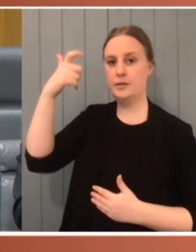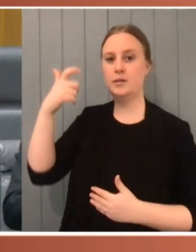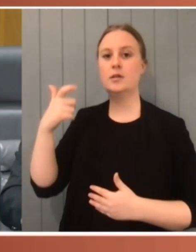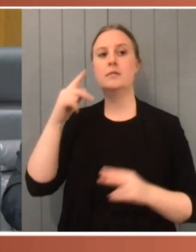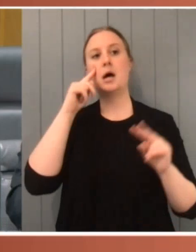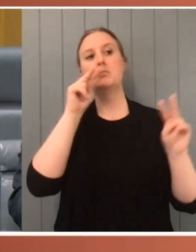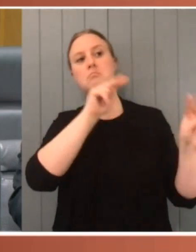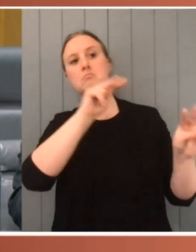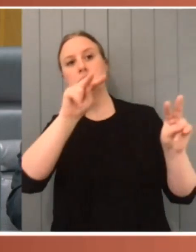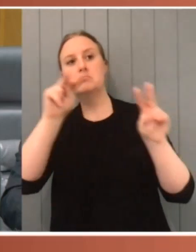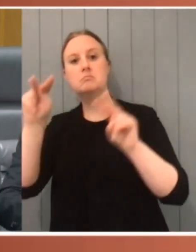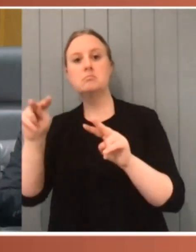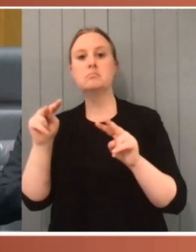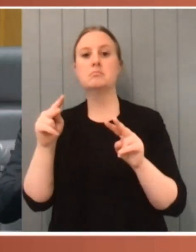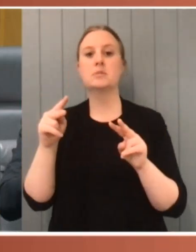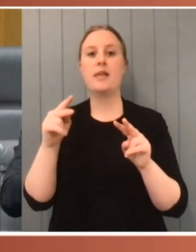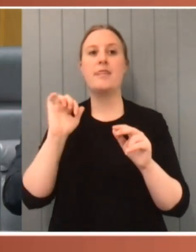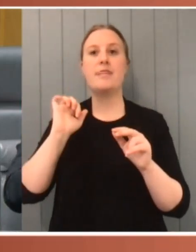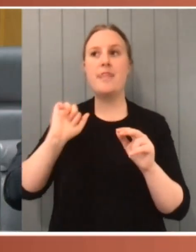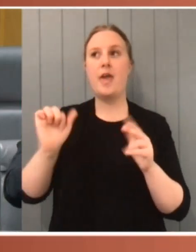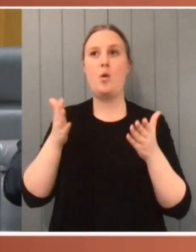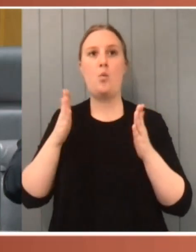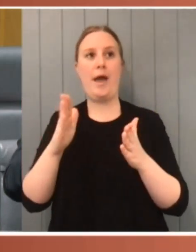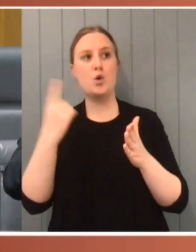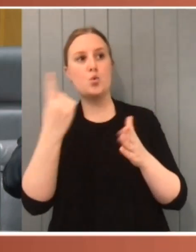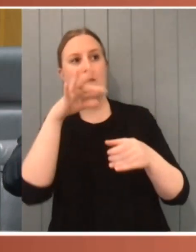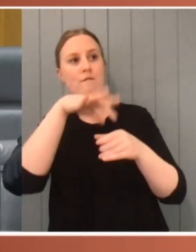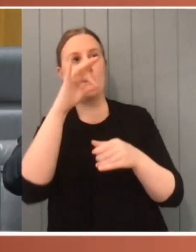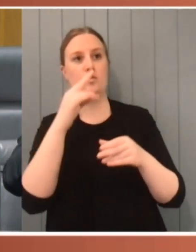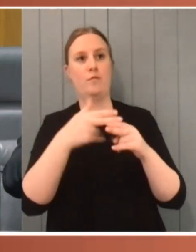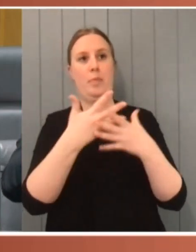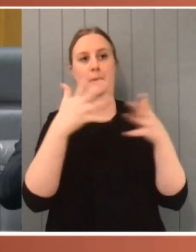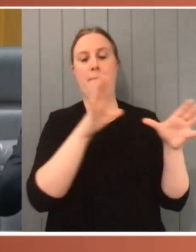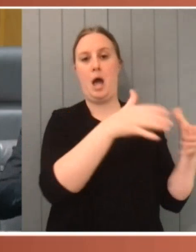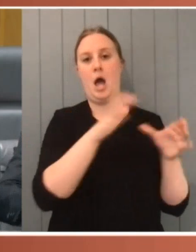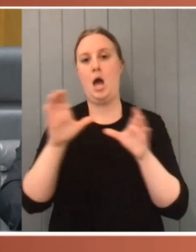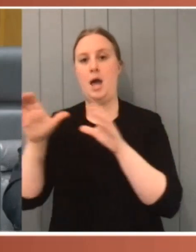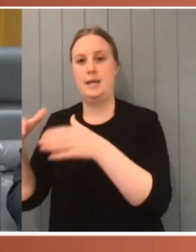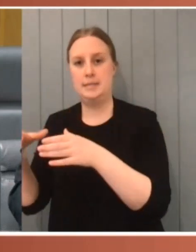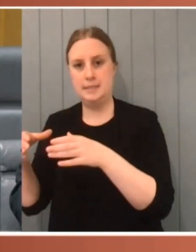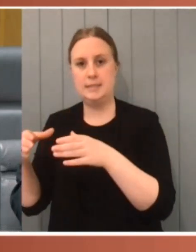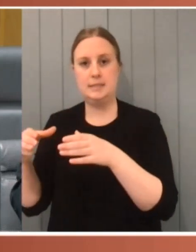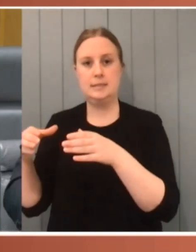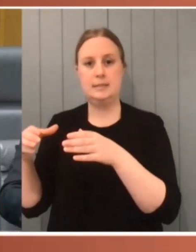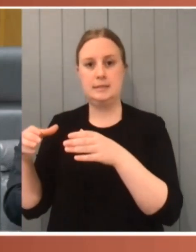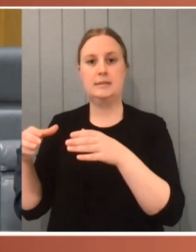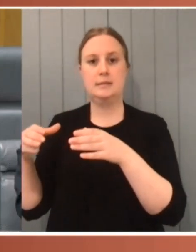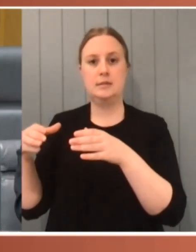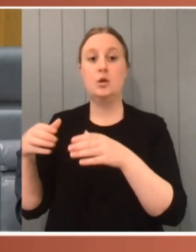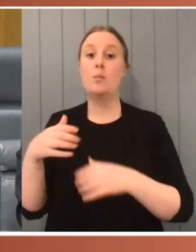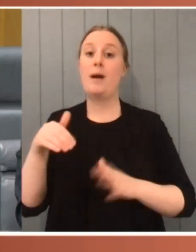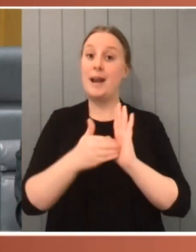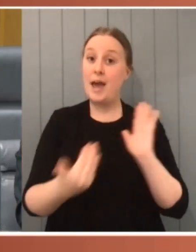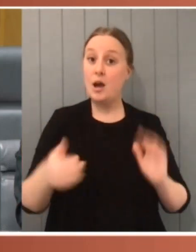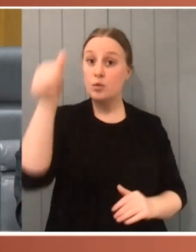the major parties. In fact, we now know that, if anything, those of higher education attainment are